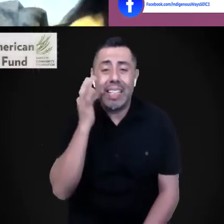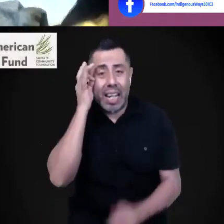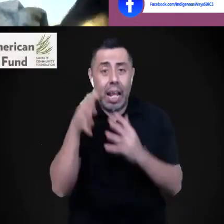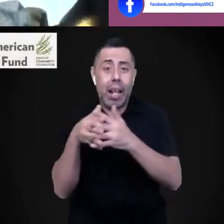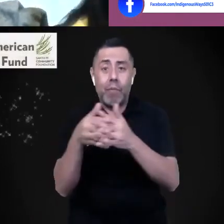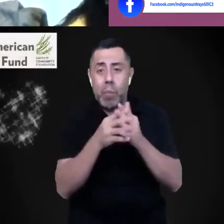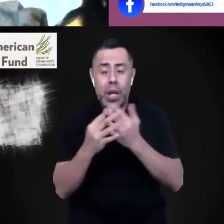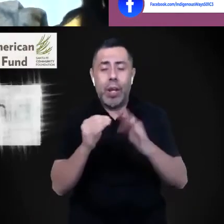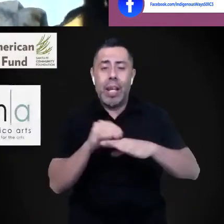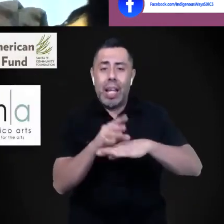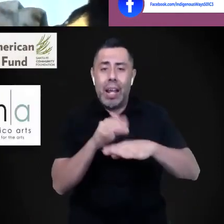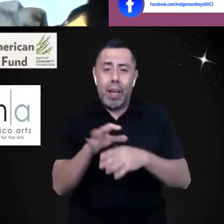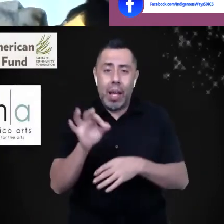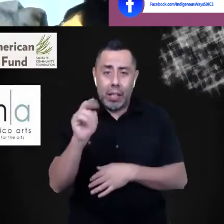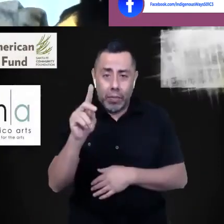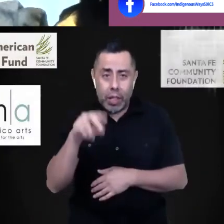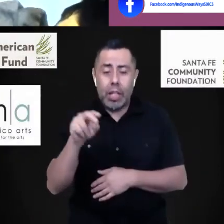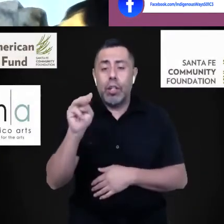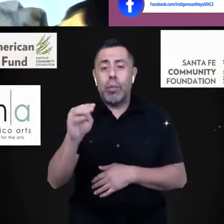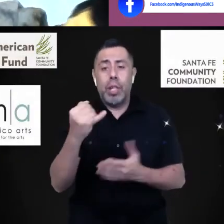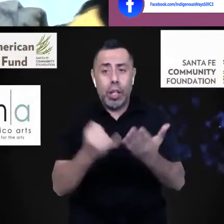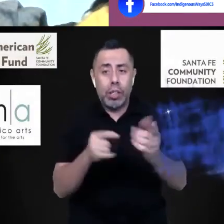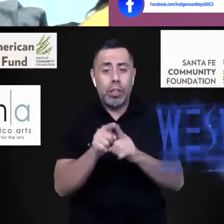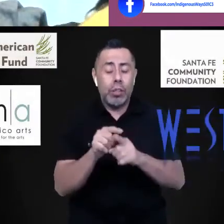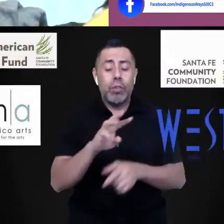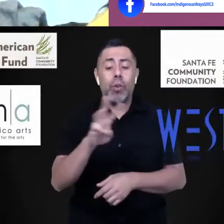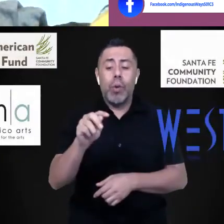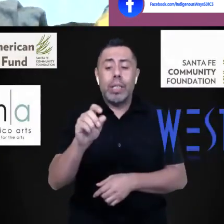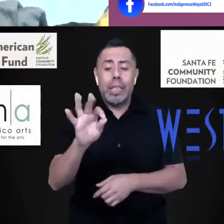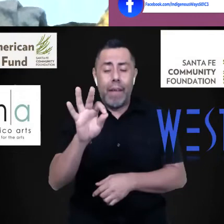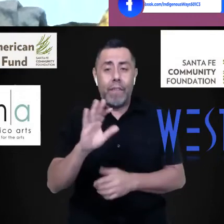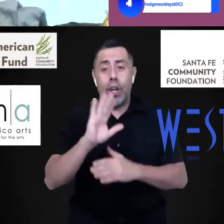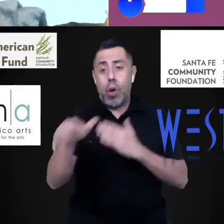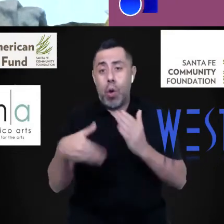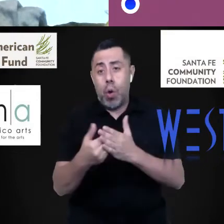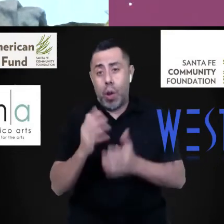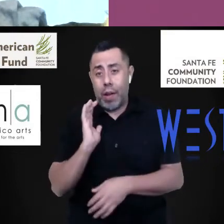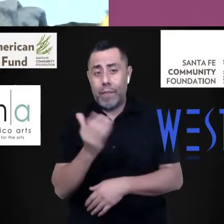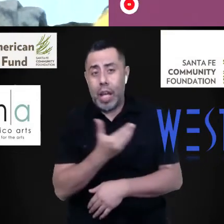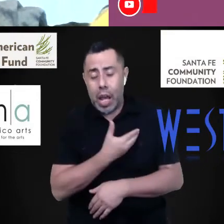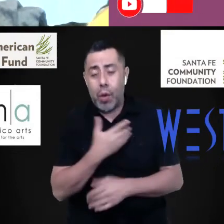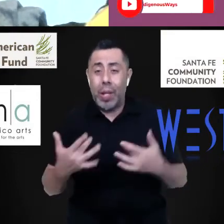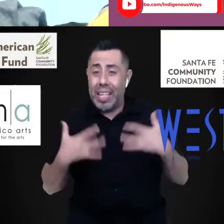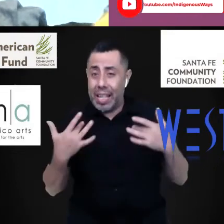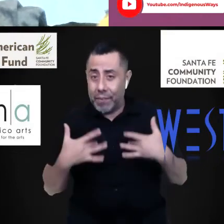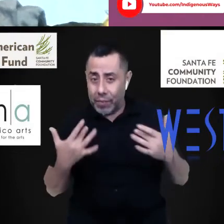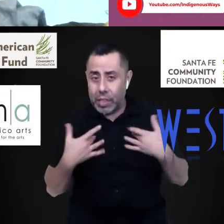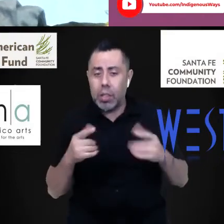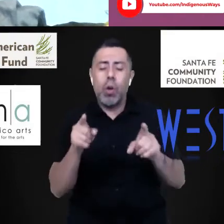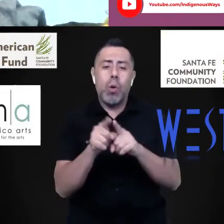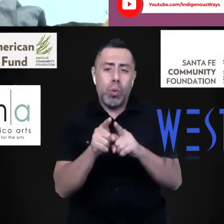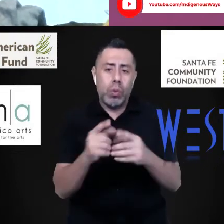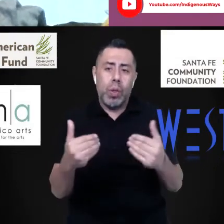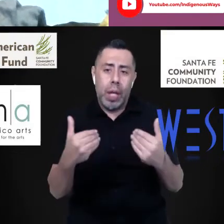New Mexico Arts and Westaf. All of our events are also